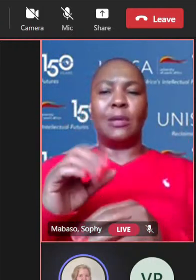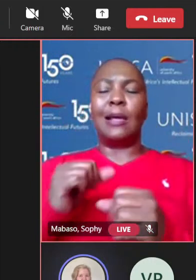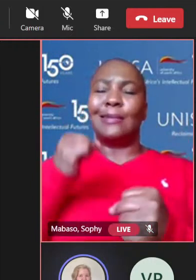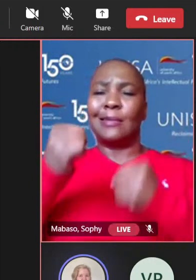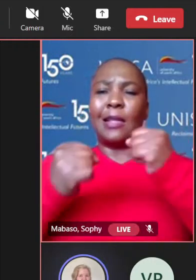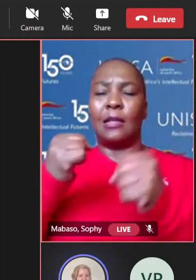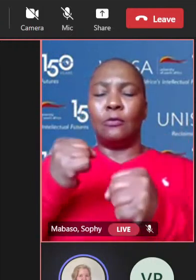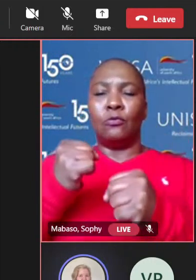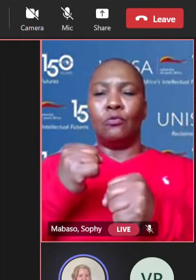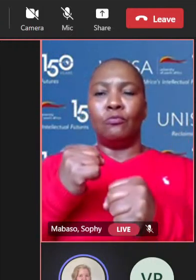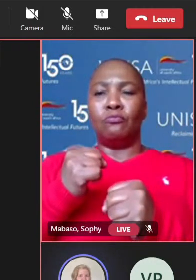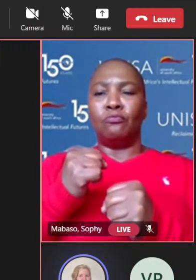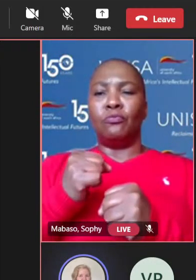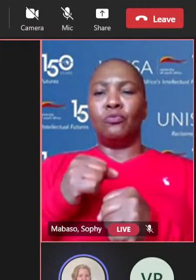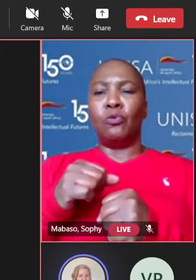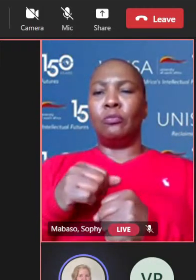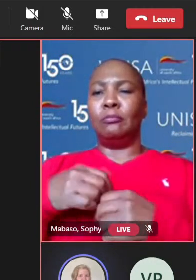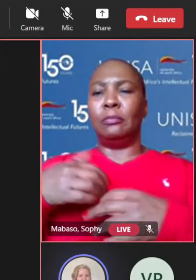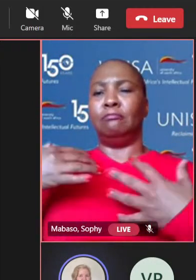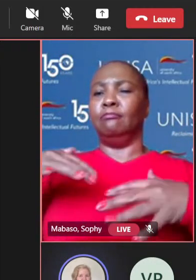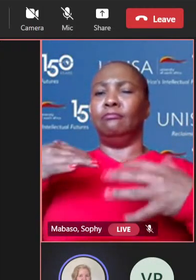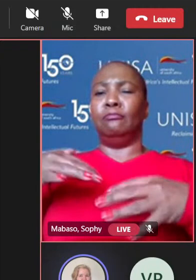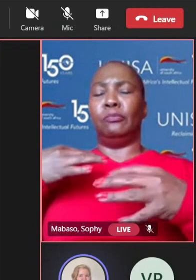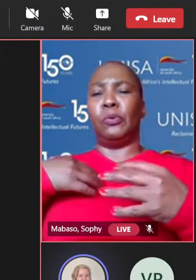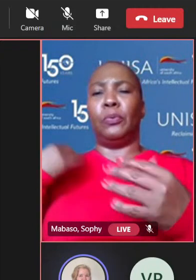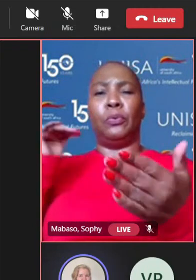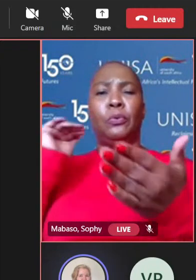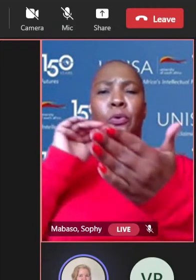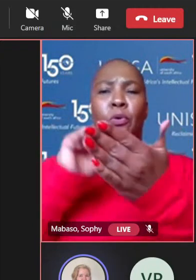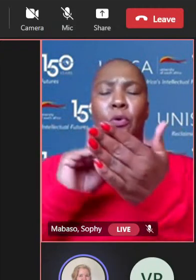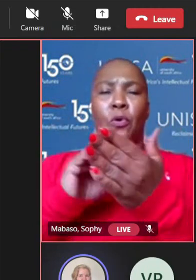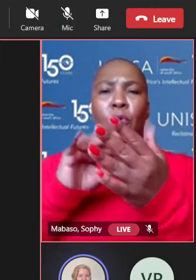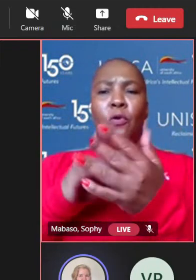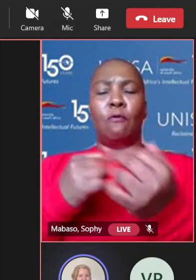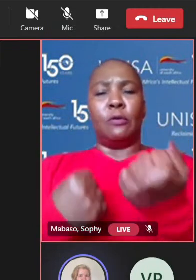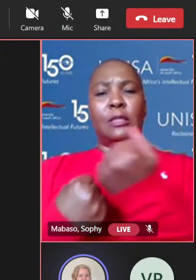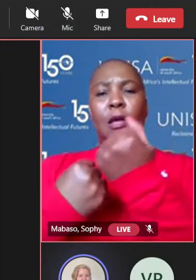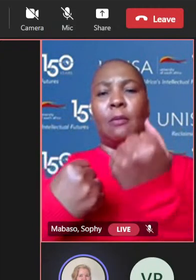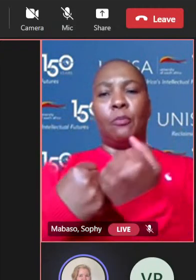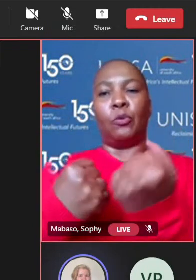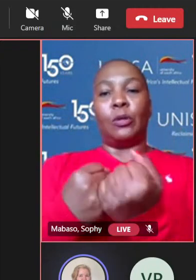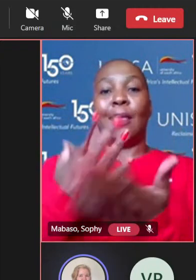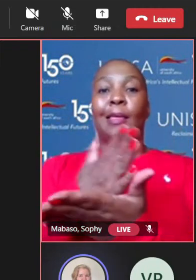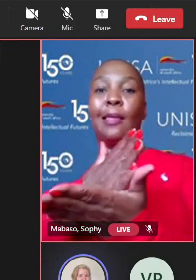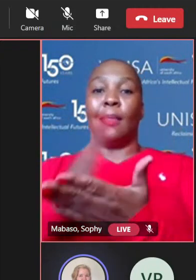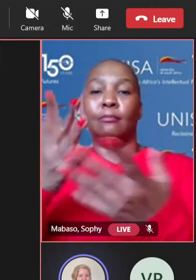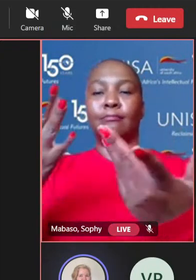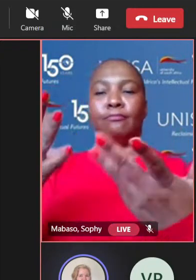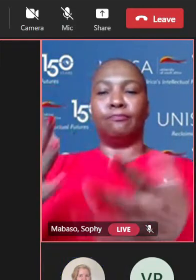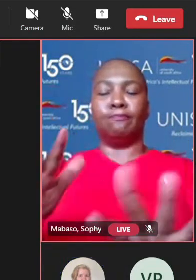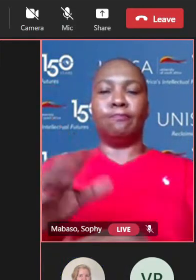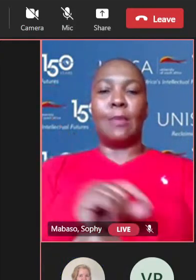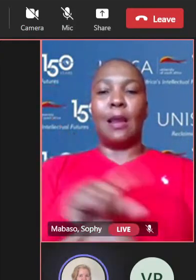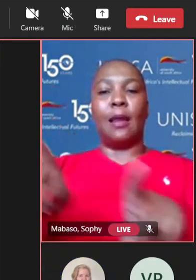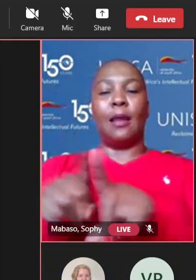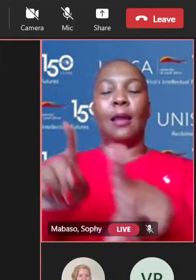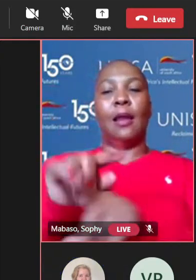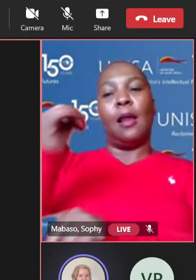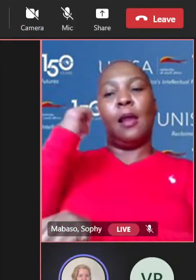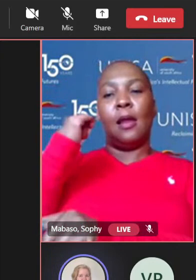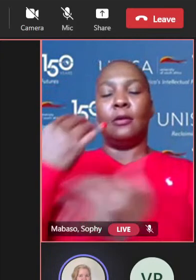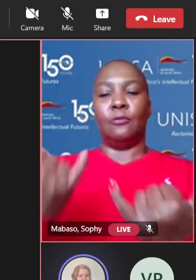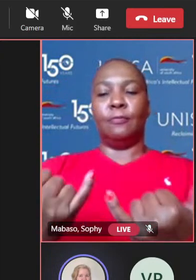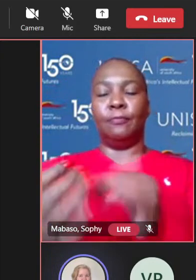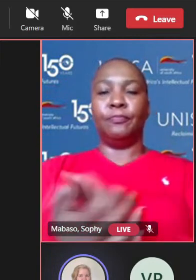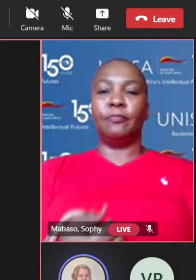reaching out for additional support, as has been shared with you today as well as yesterday.